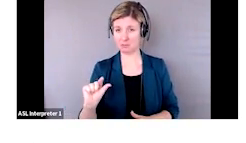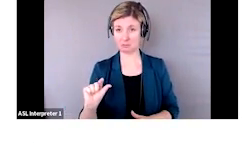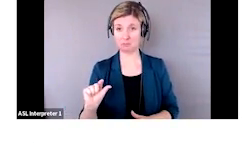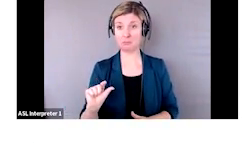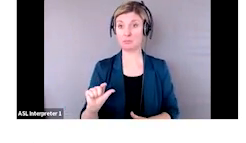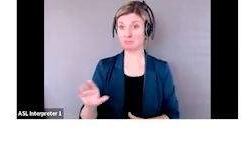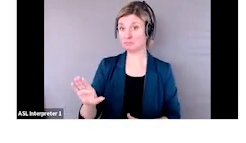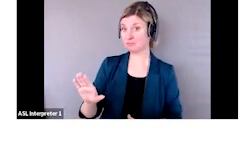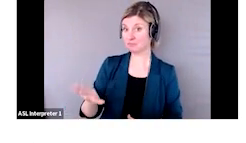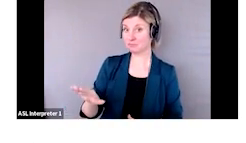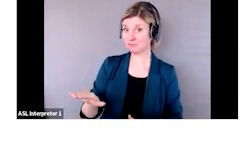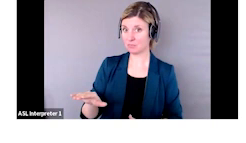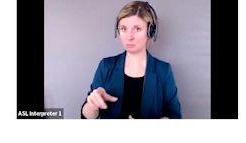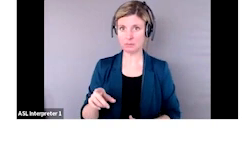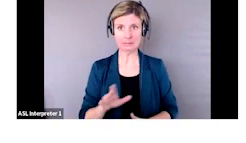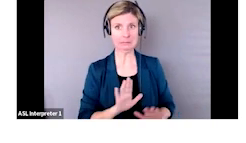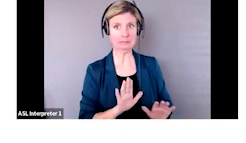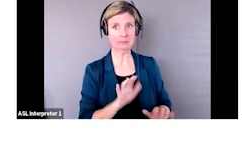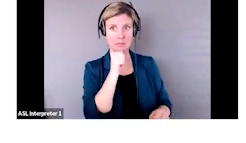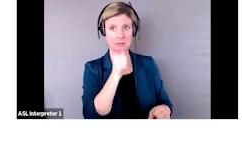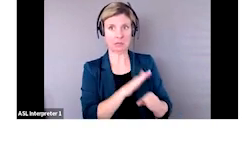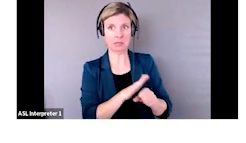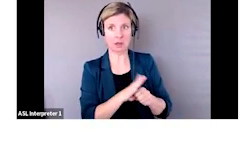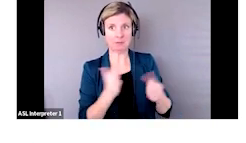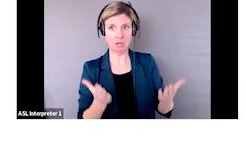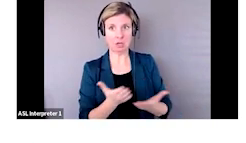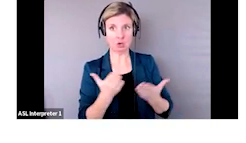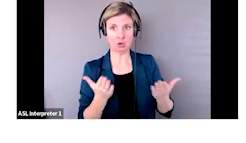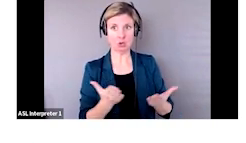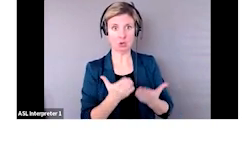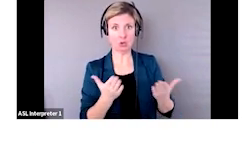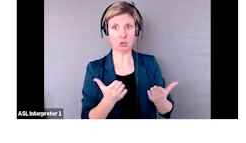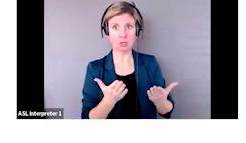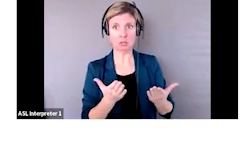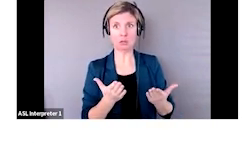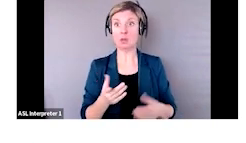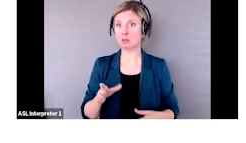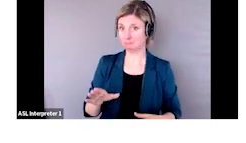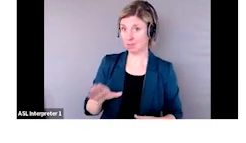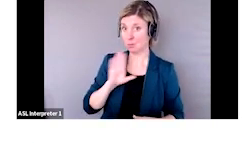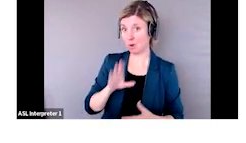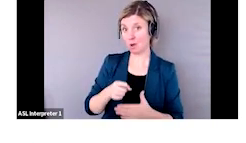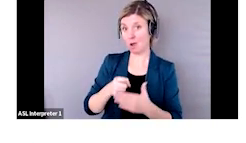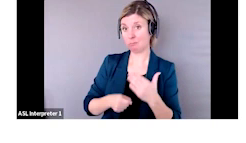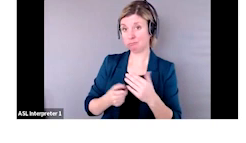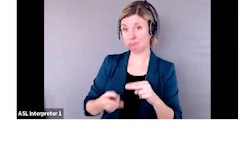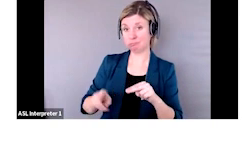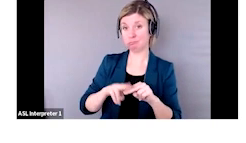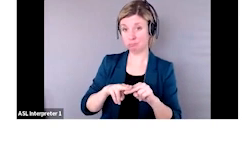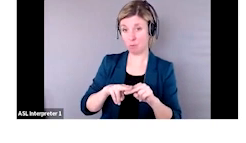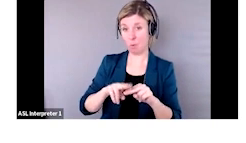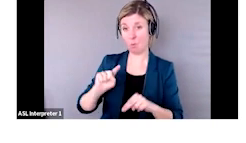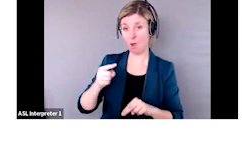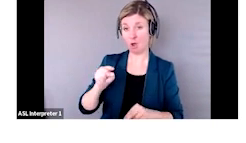your fulfillment centers, they're going to charge you an extra $1.21 on that fee. So it can